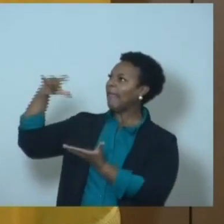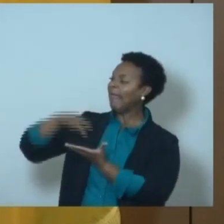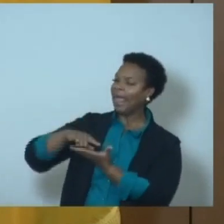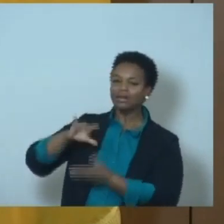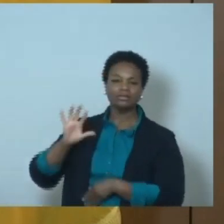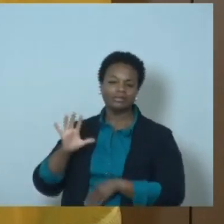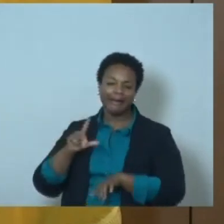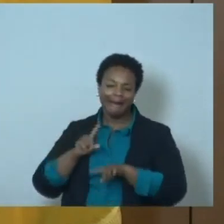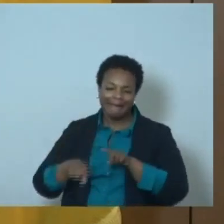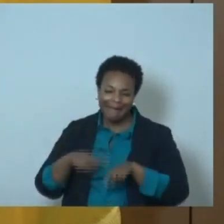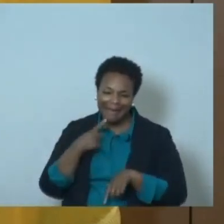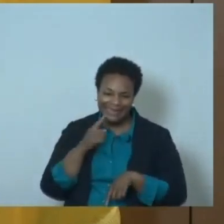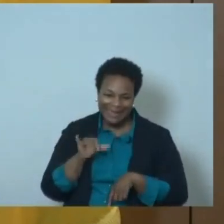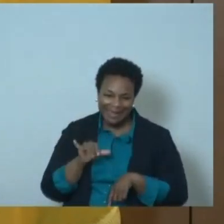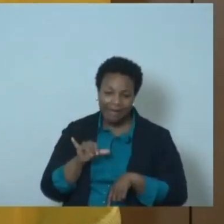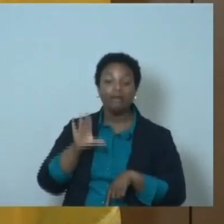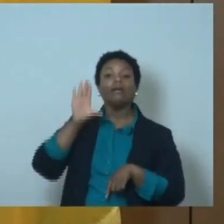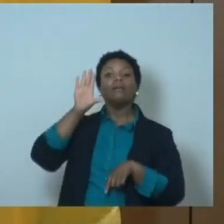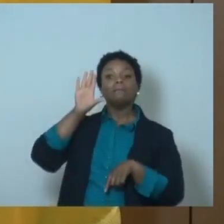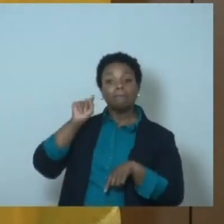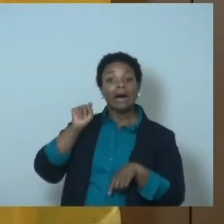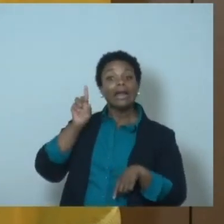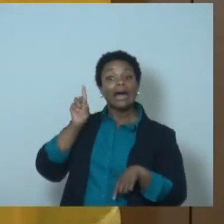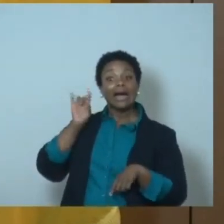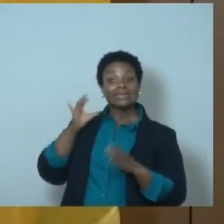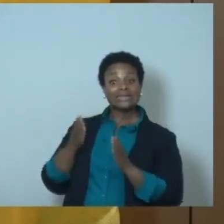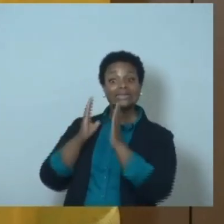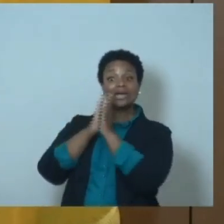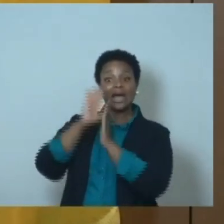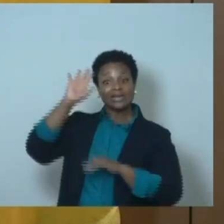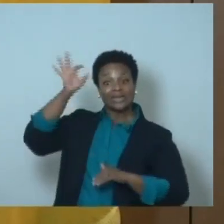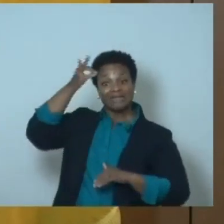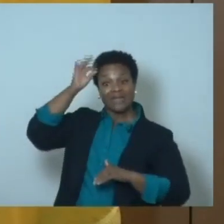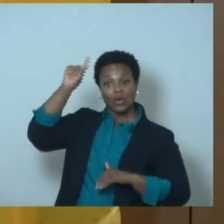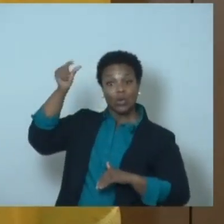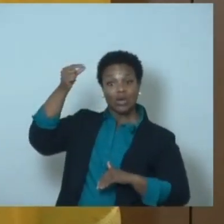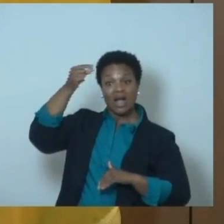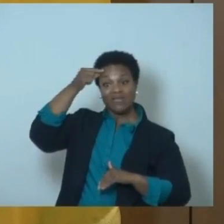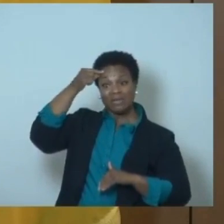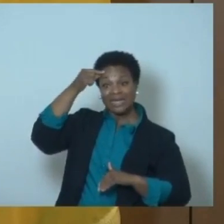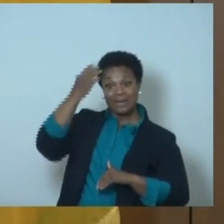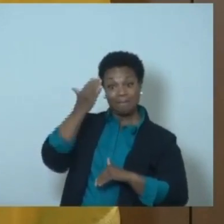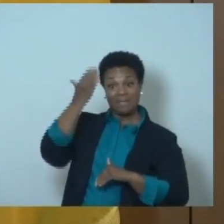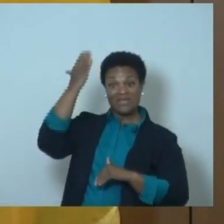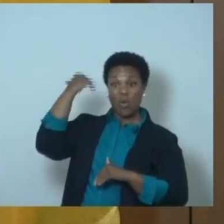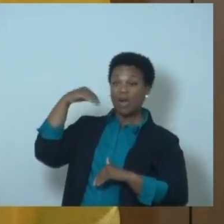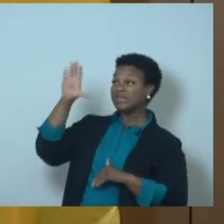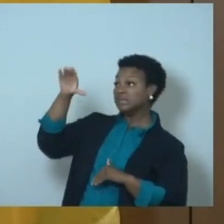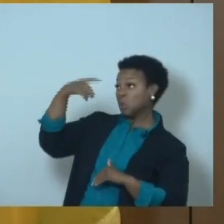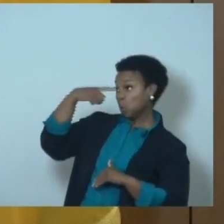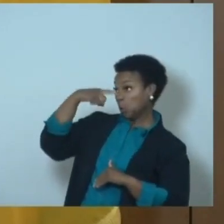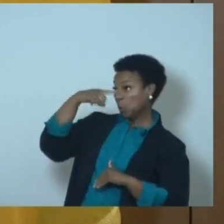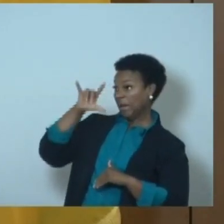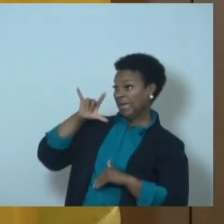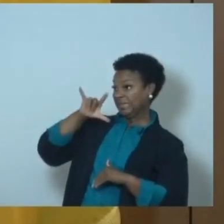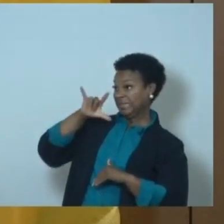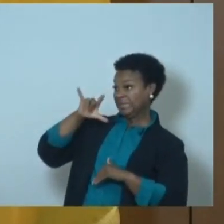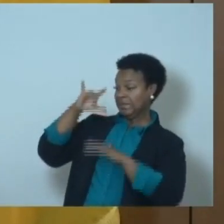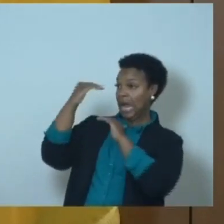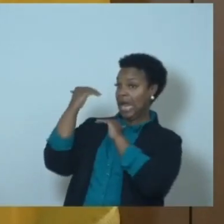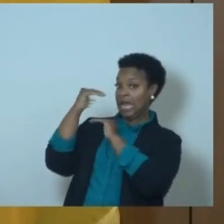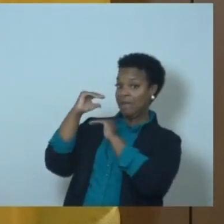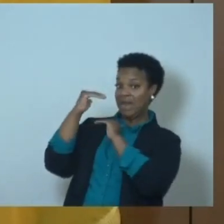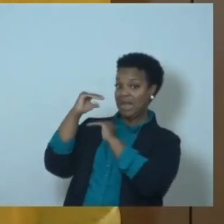federal government to limit early in our efforts to stop transmission or mitigate it